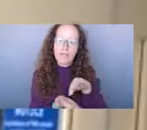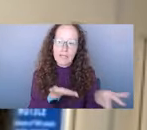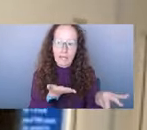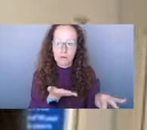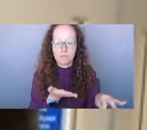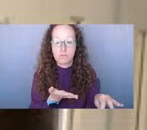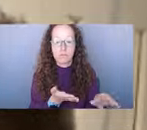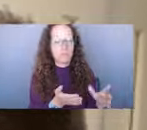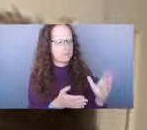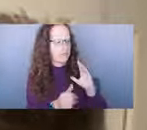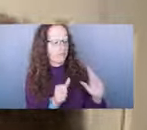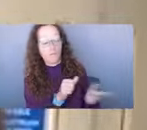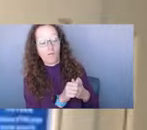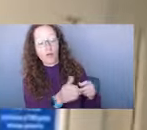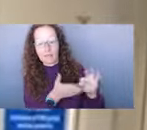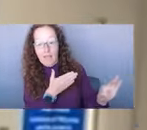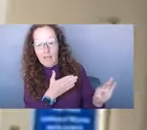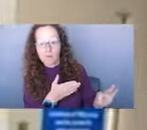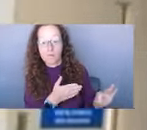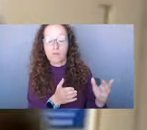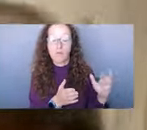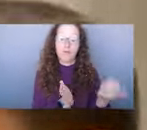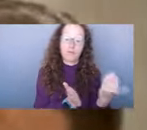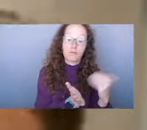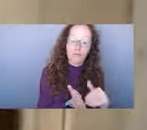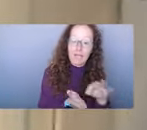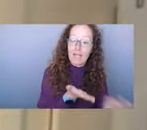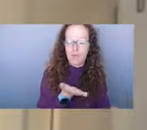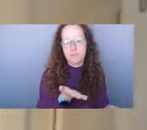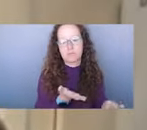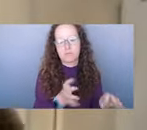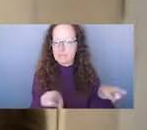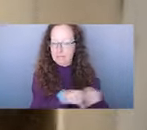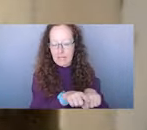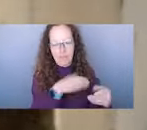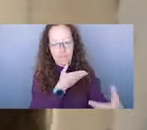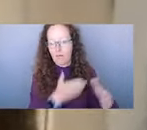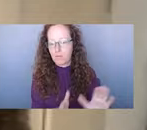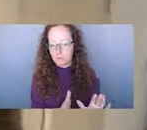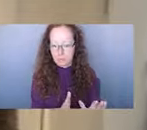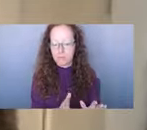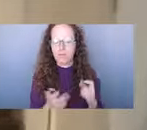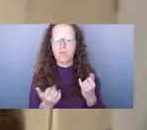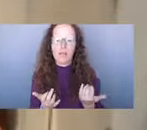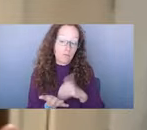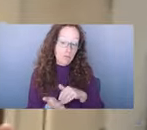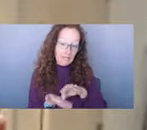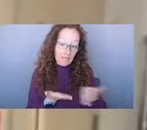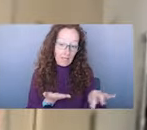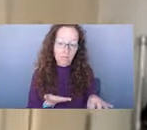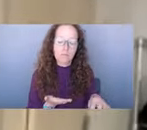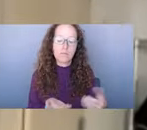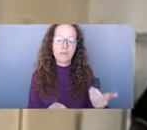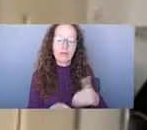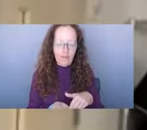original count. And then you would identify, even on the recount, the new, all right,